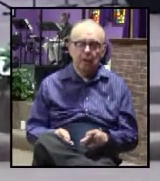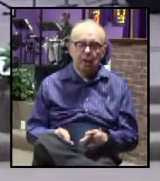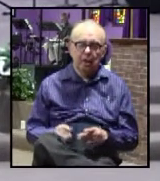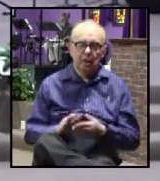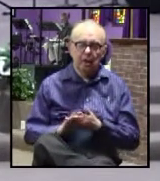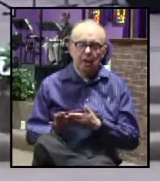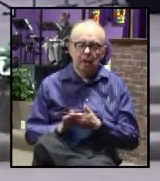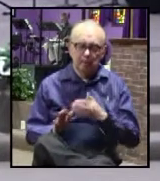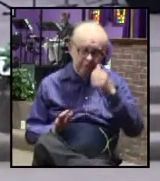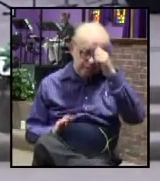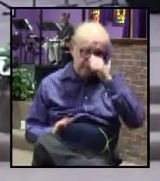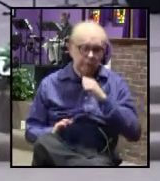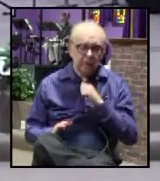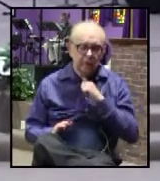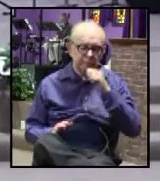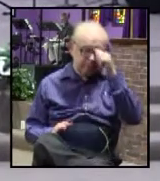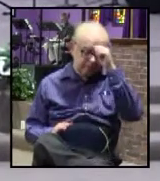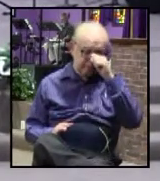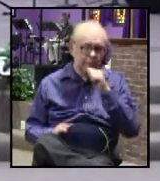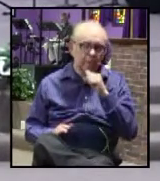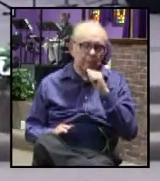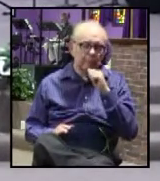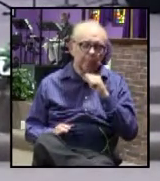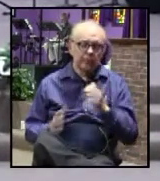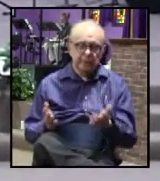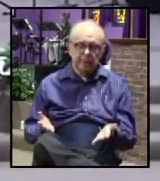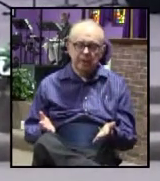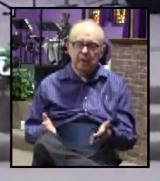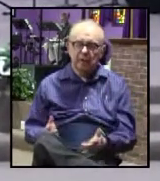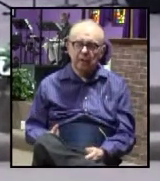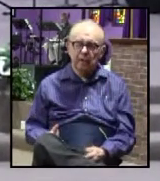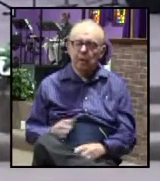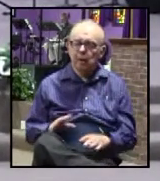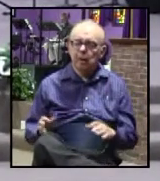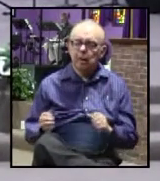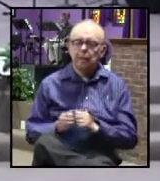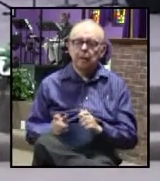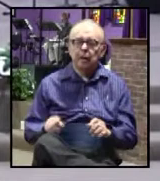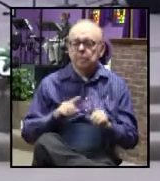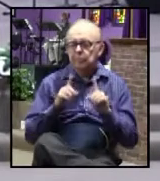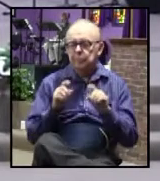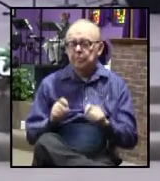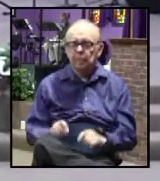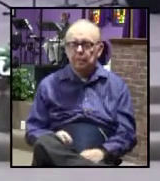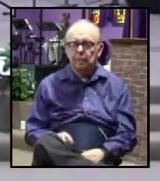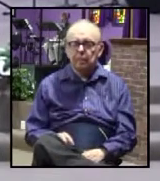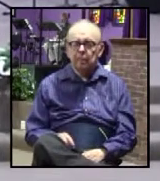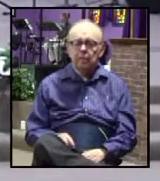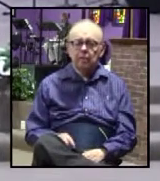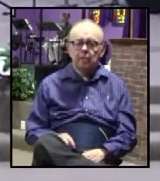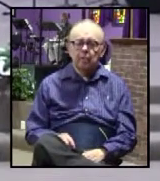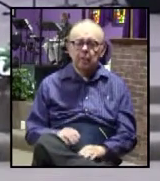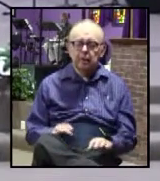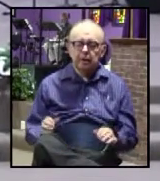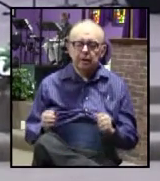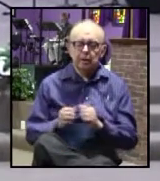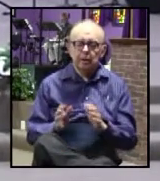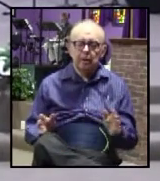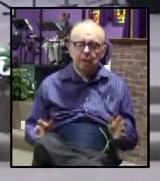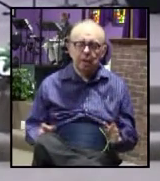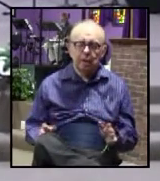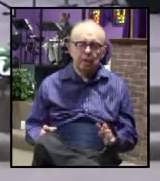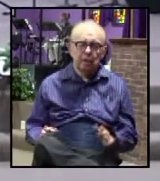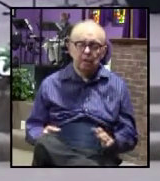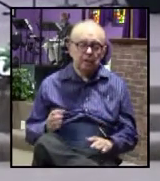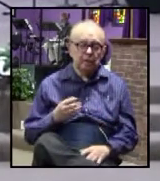adult person here. And they did it without question. And they did it without whining